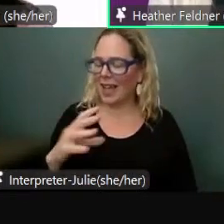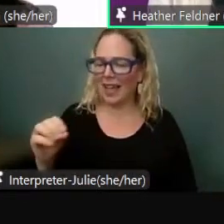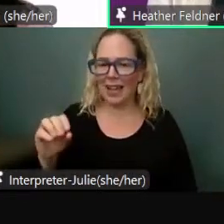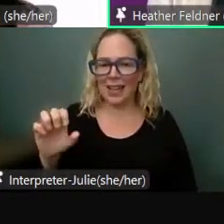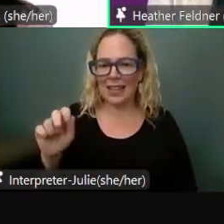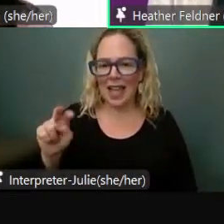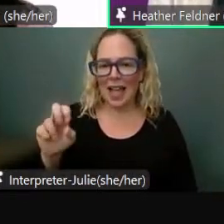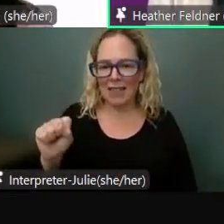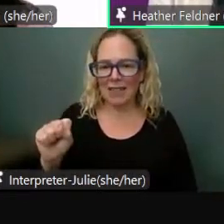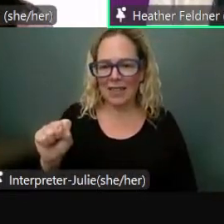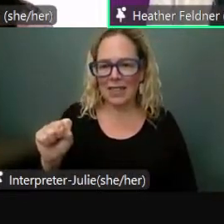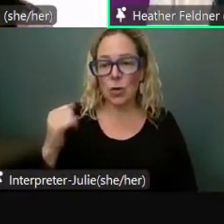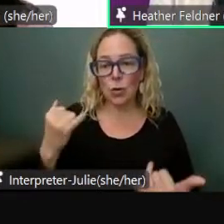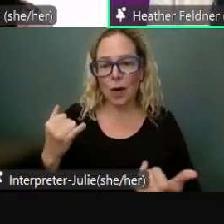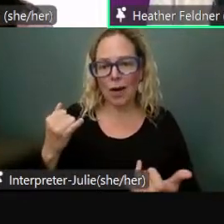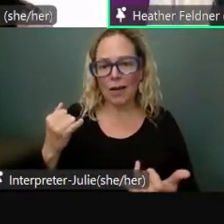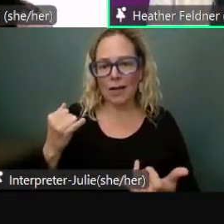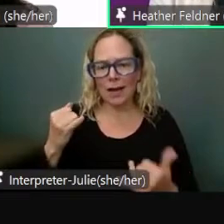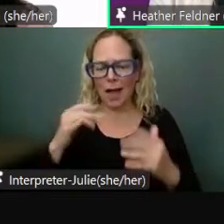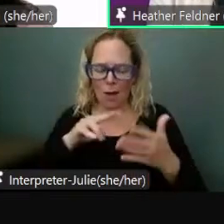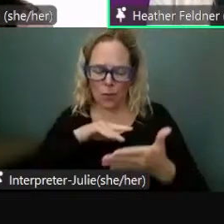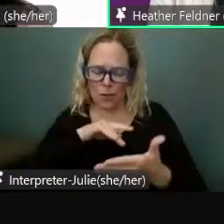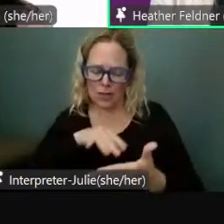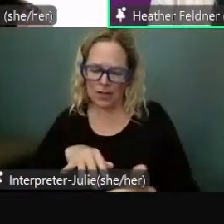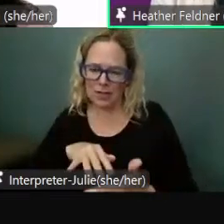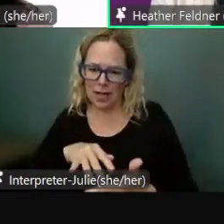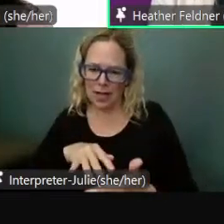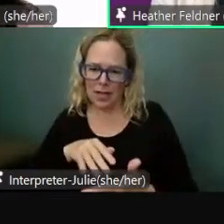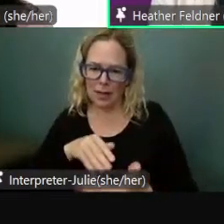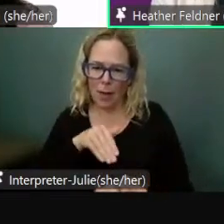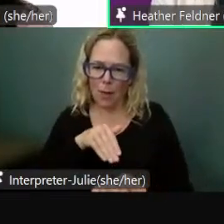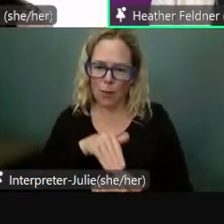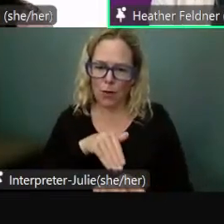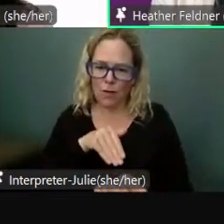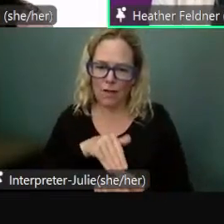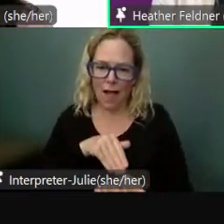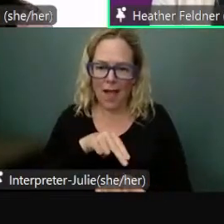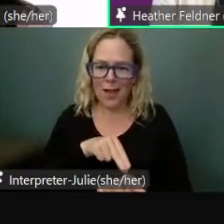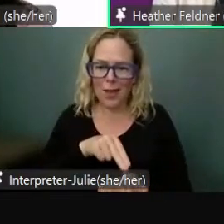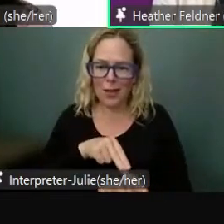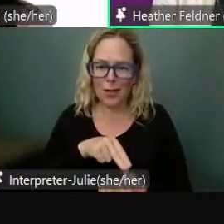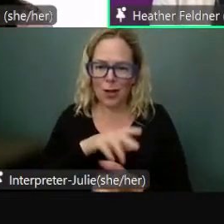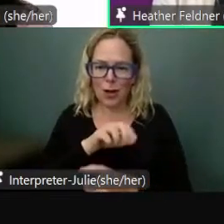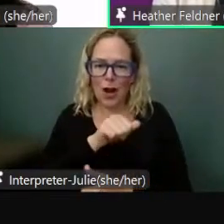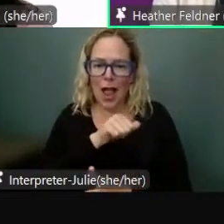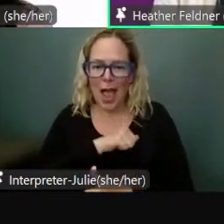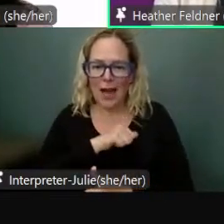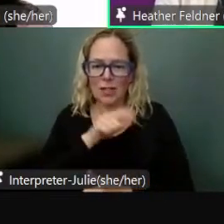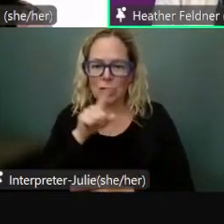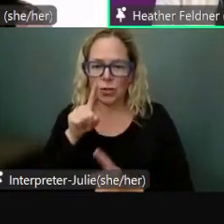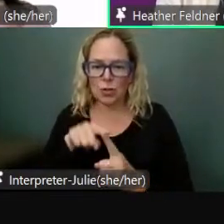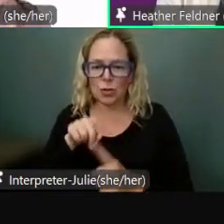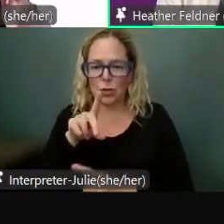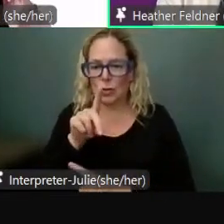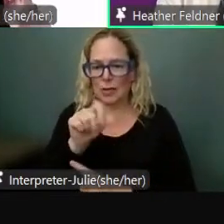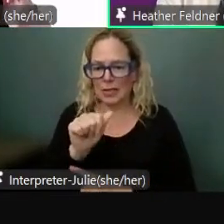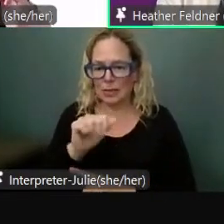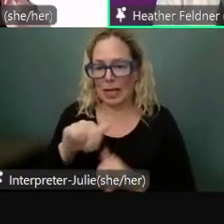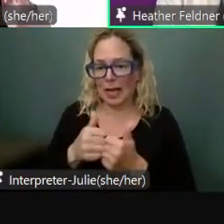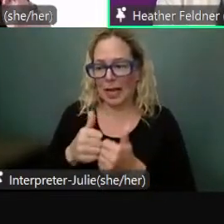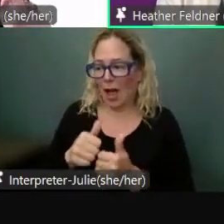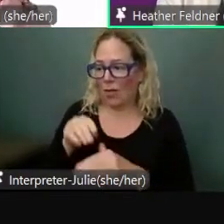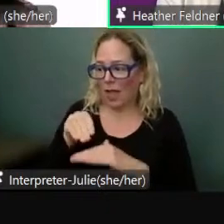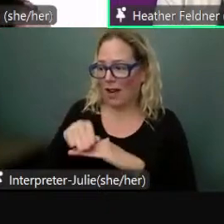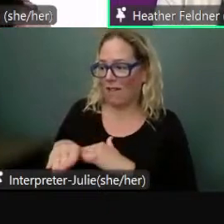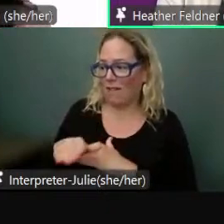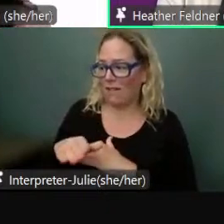at provider attitudes toward disability and how that might relate to self-reported patient outcomes for